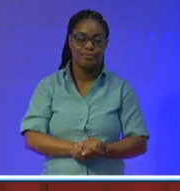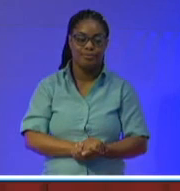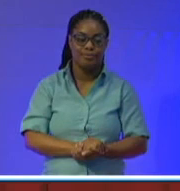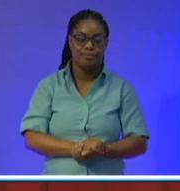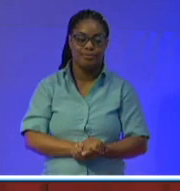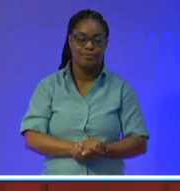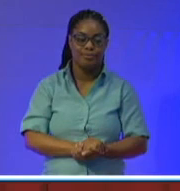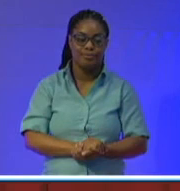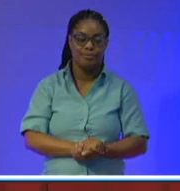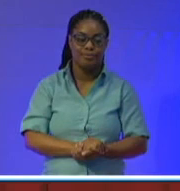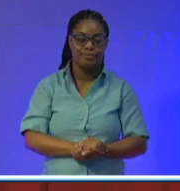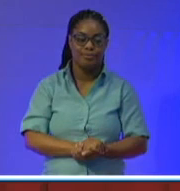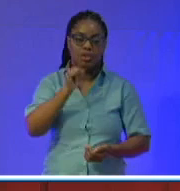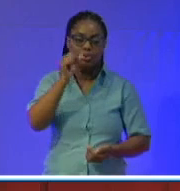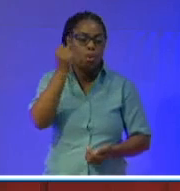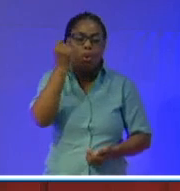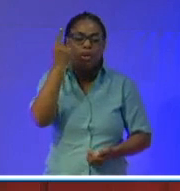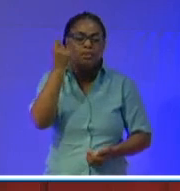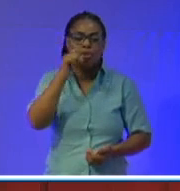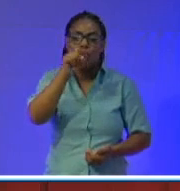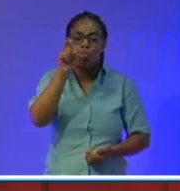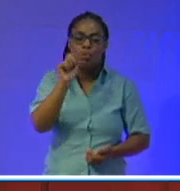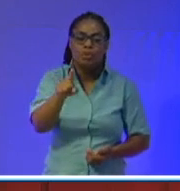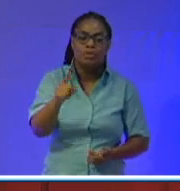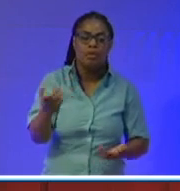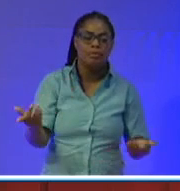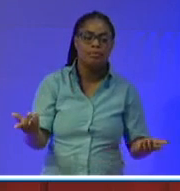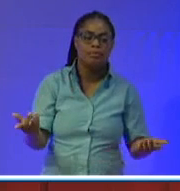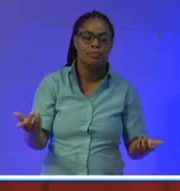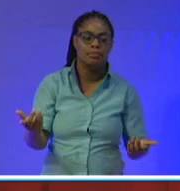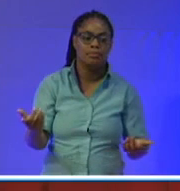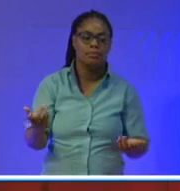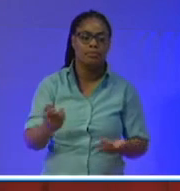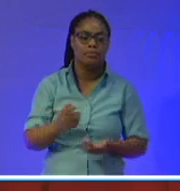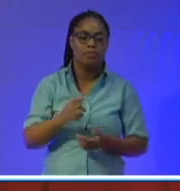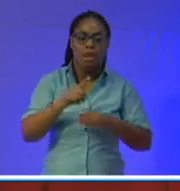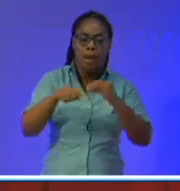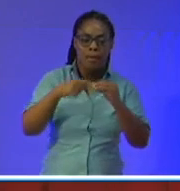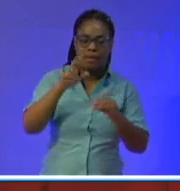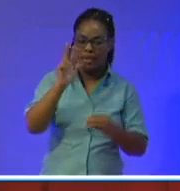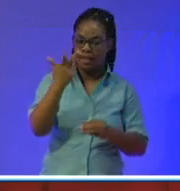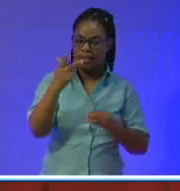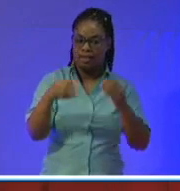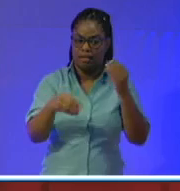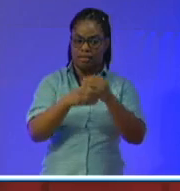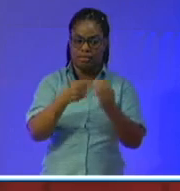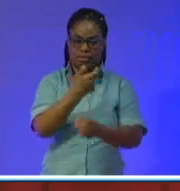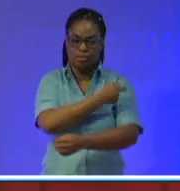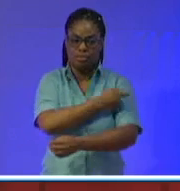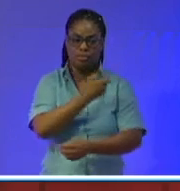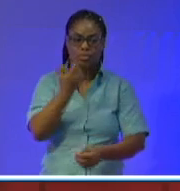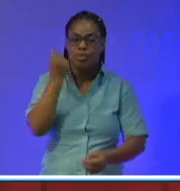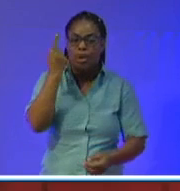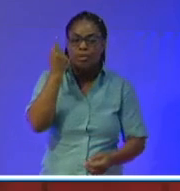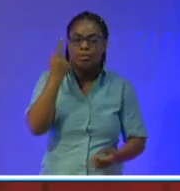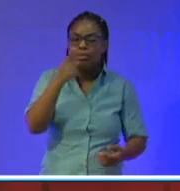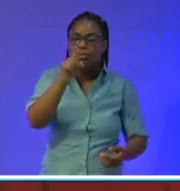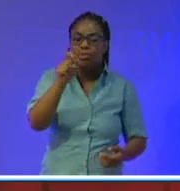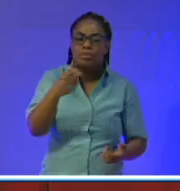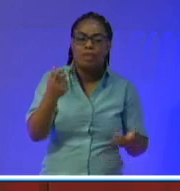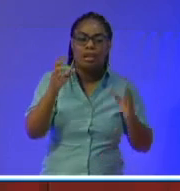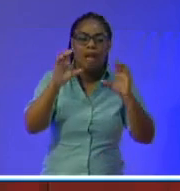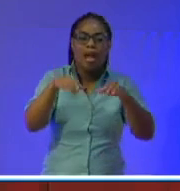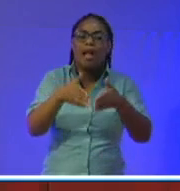didn't get the gist of the meaning about the third primary dose. Could you just re-ask, please? Thank